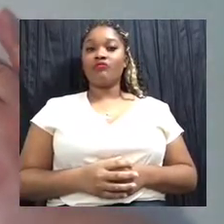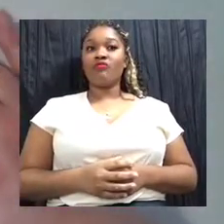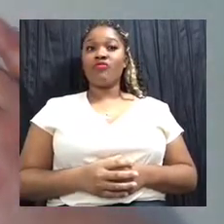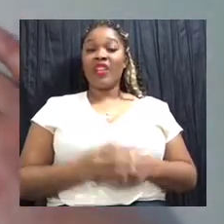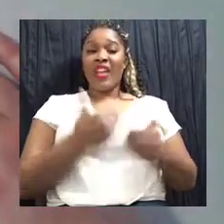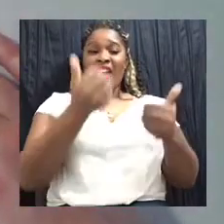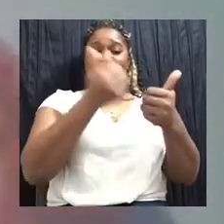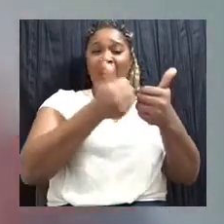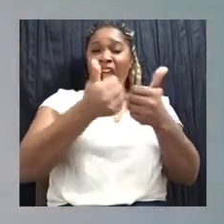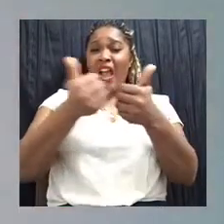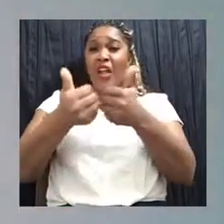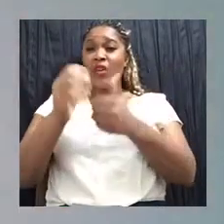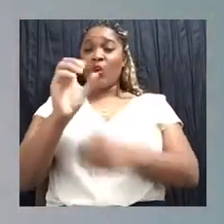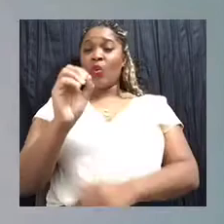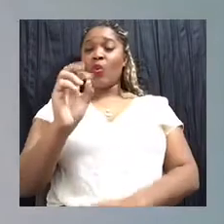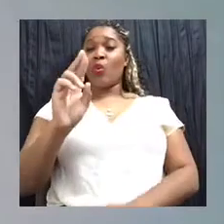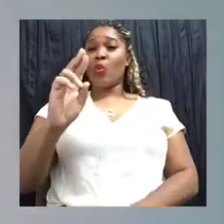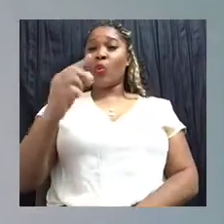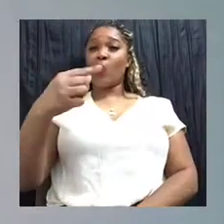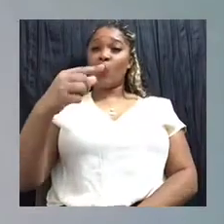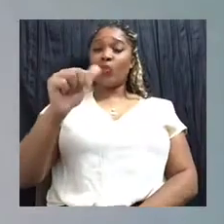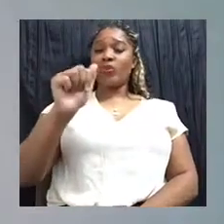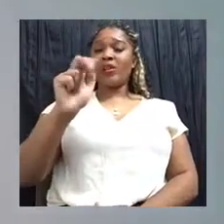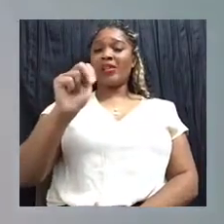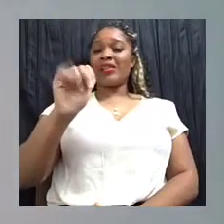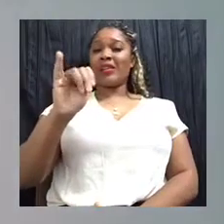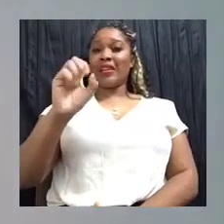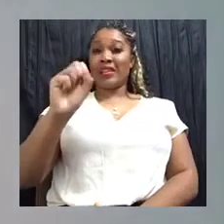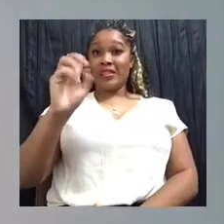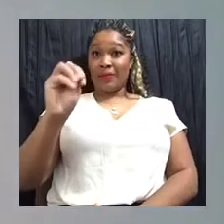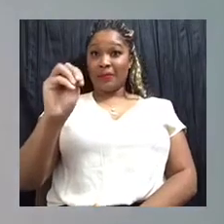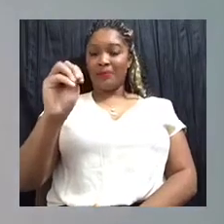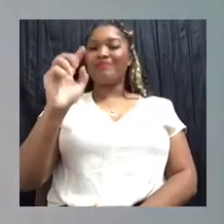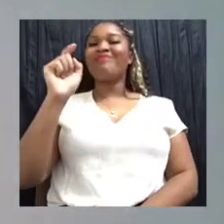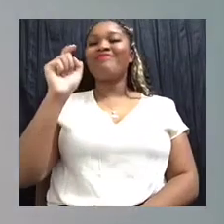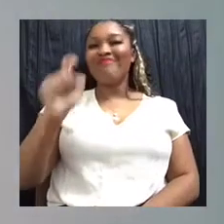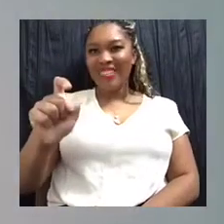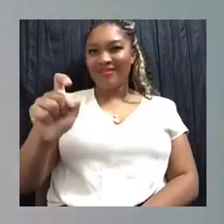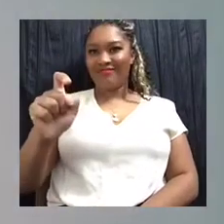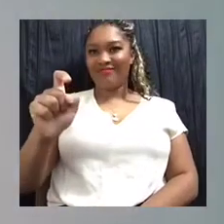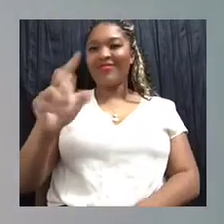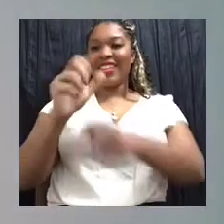Every organism needs to get energy